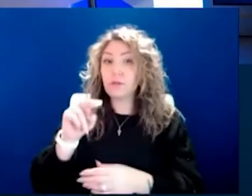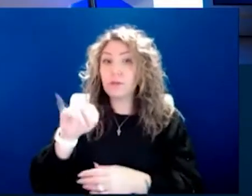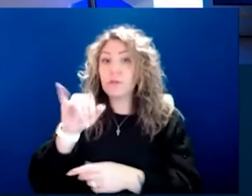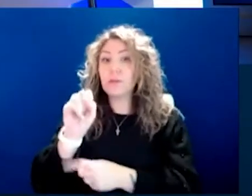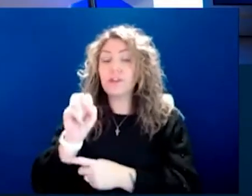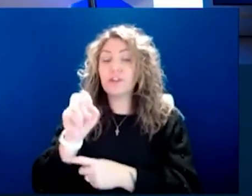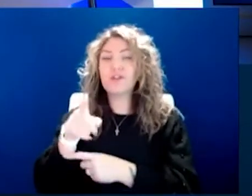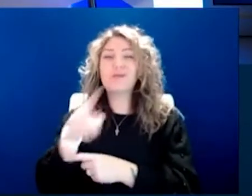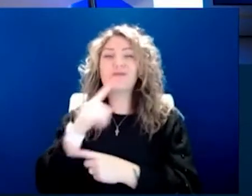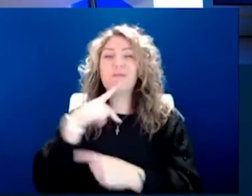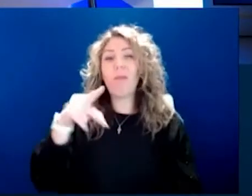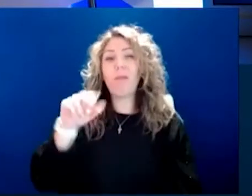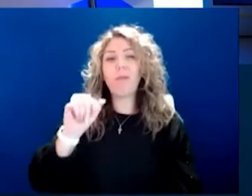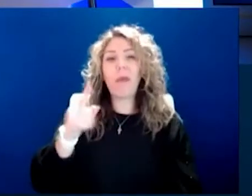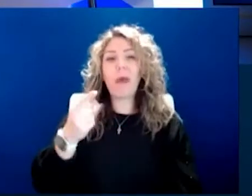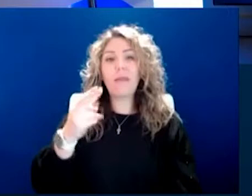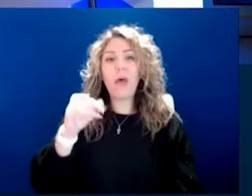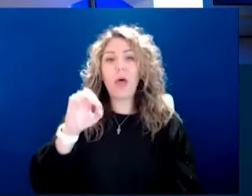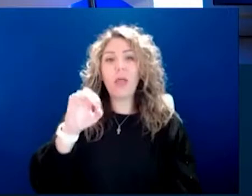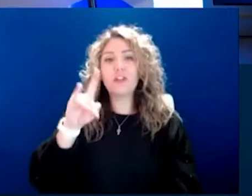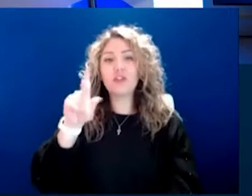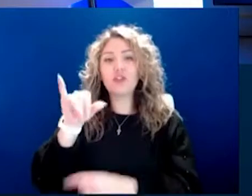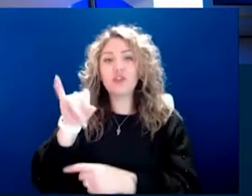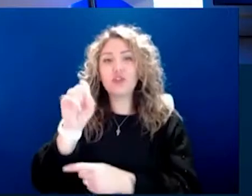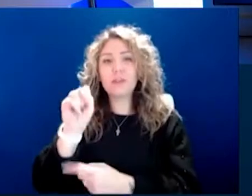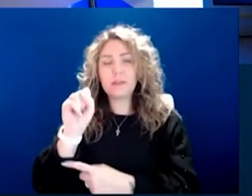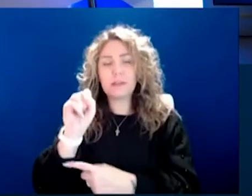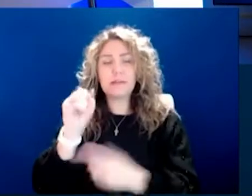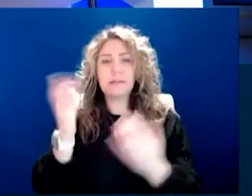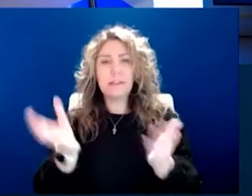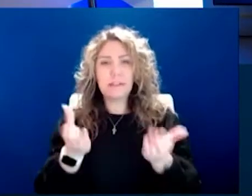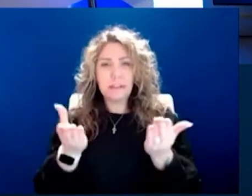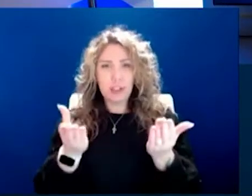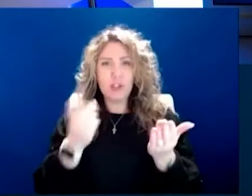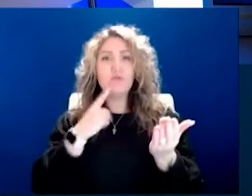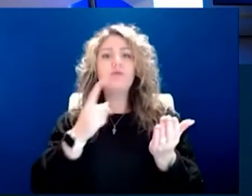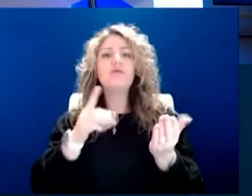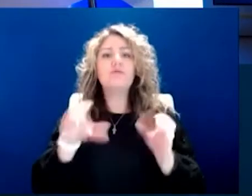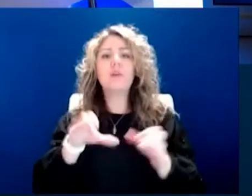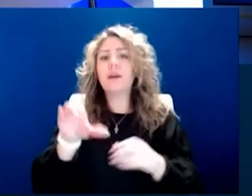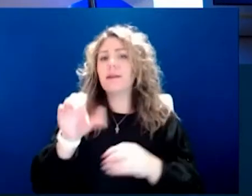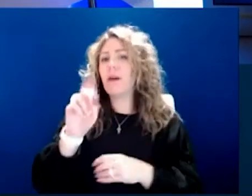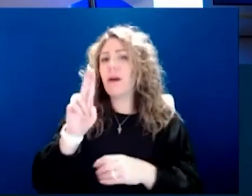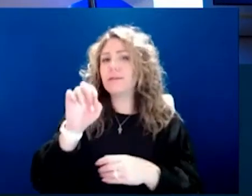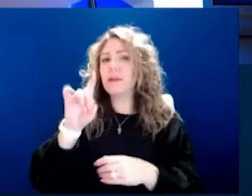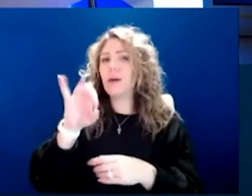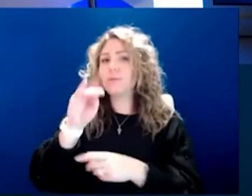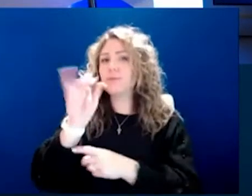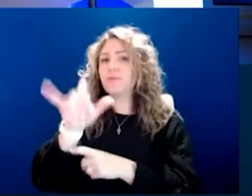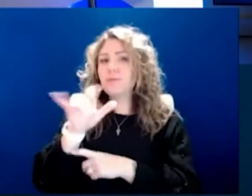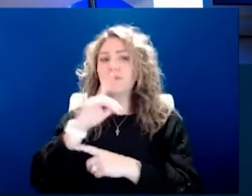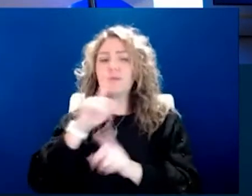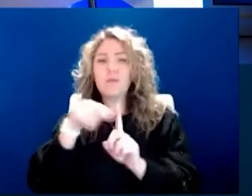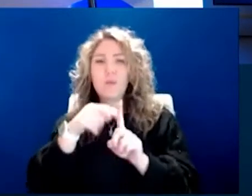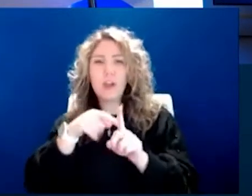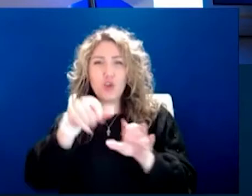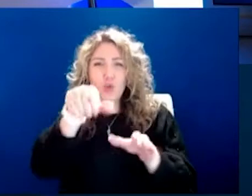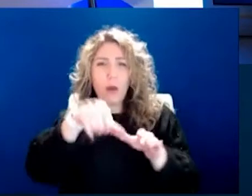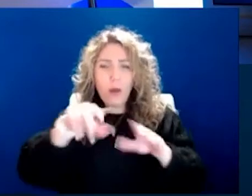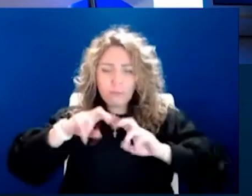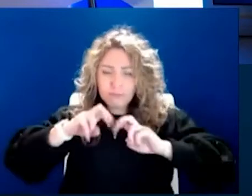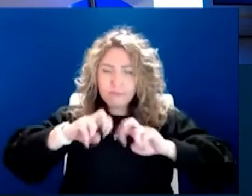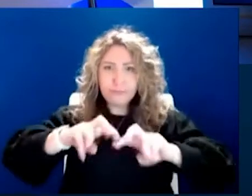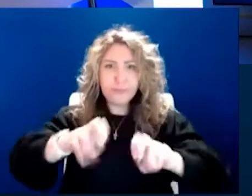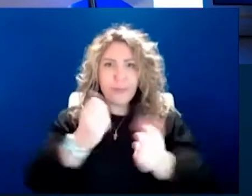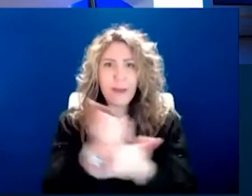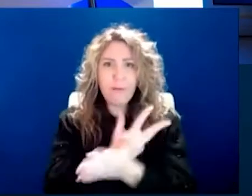here. She does the autopsies here at our health system. This is a place that a lot of people don't get to see. Dr. Dennis, tell us just in general what